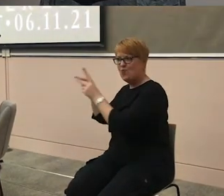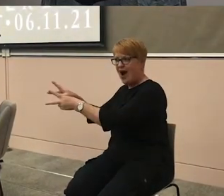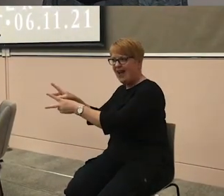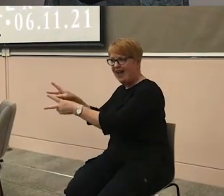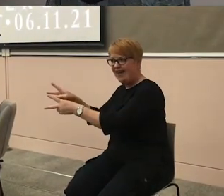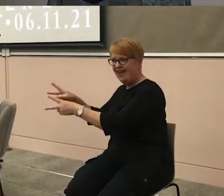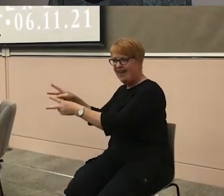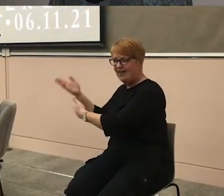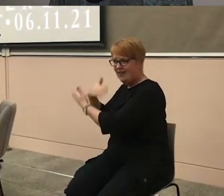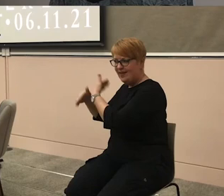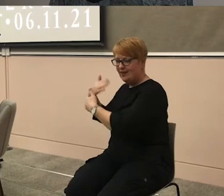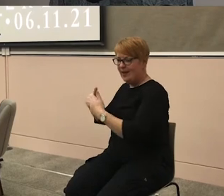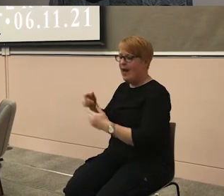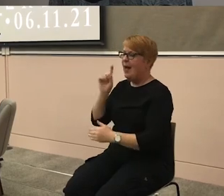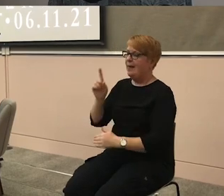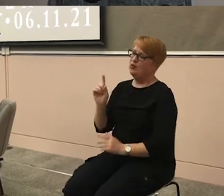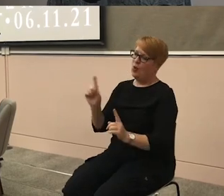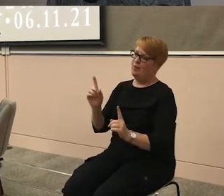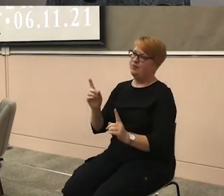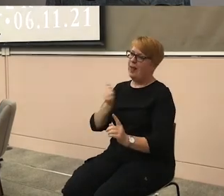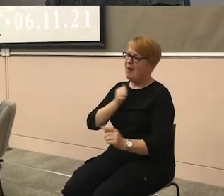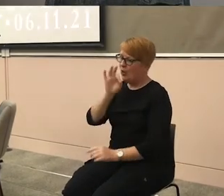on my mind. But my question, I suppose, is